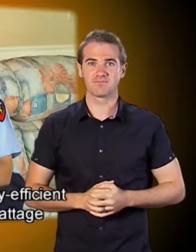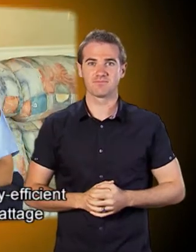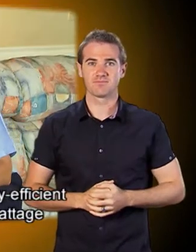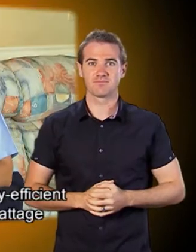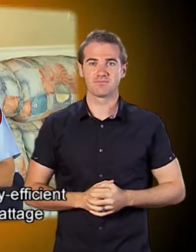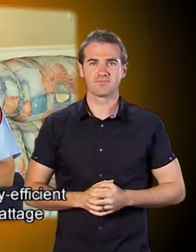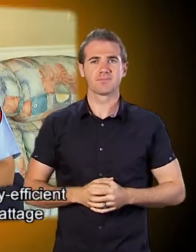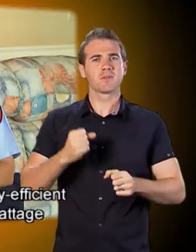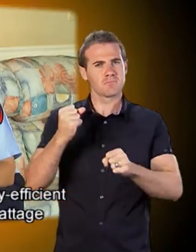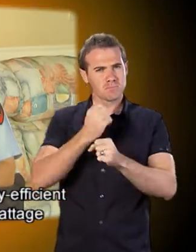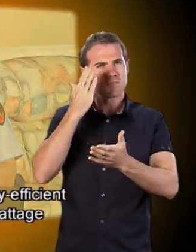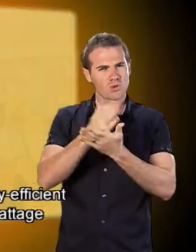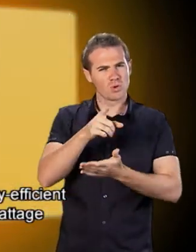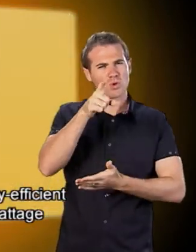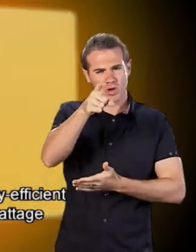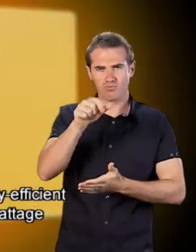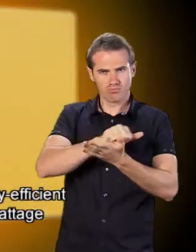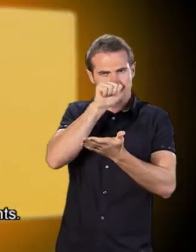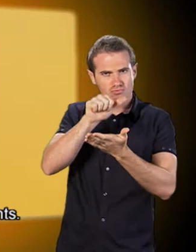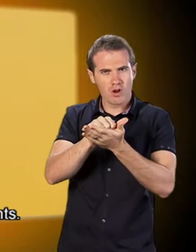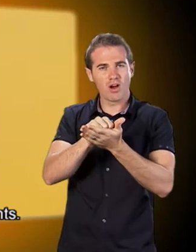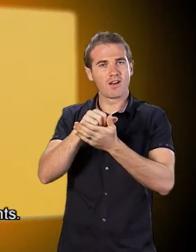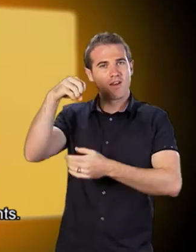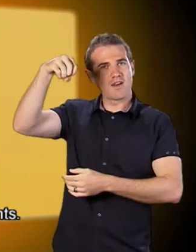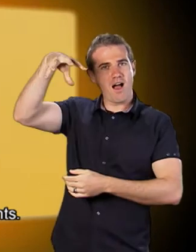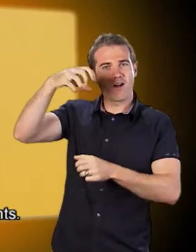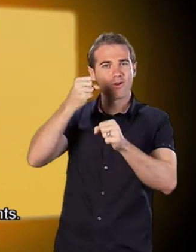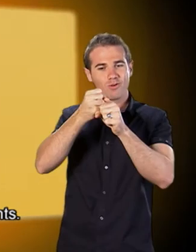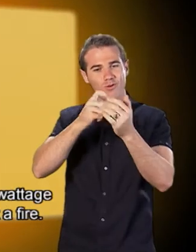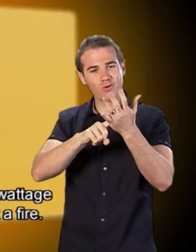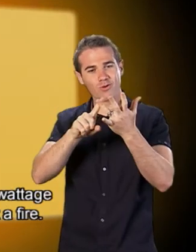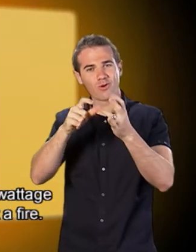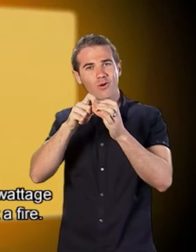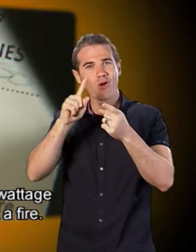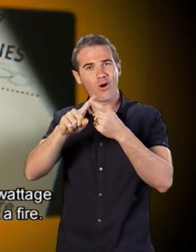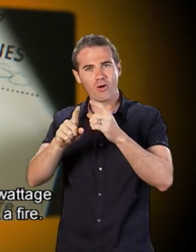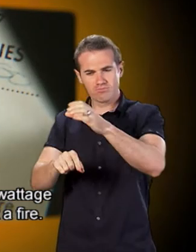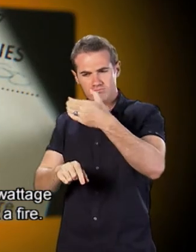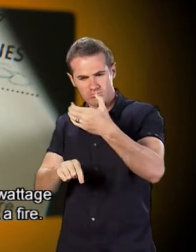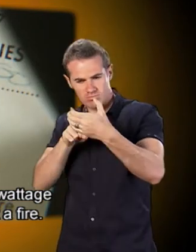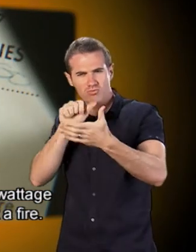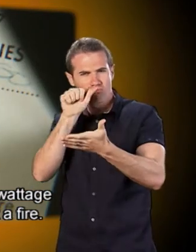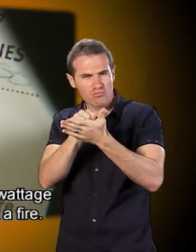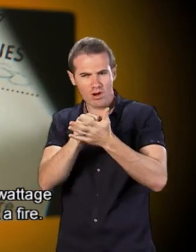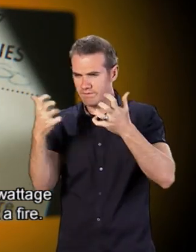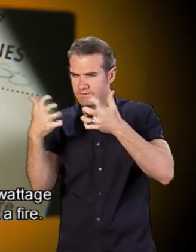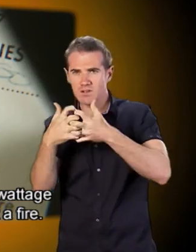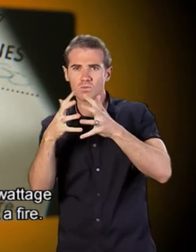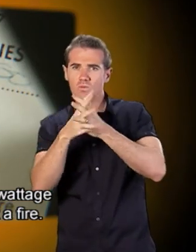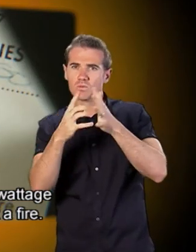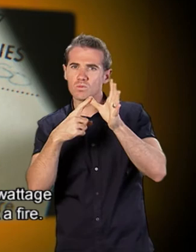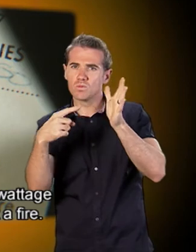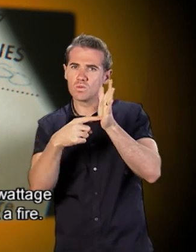Make sure you use energy efficient globes of the correct wattage in all lamps and lights. Globes of the incorrect wattage can